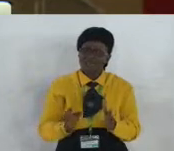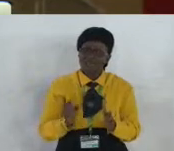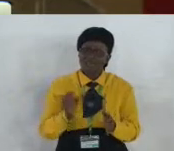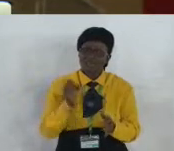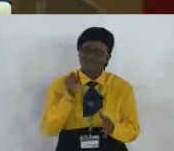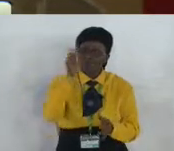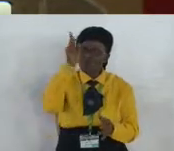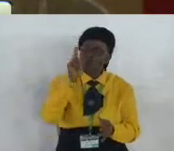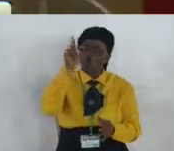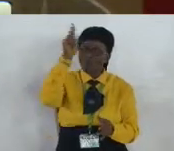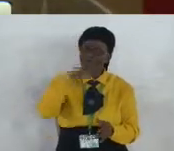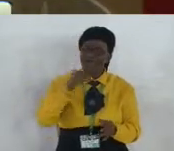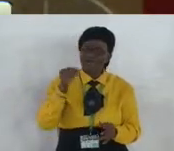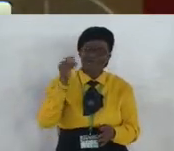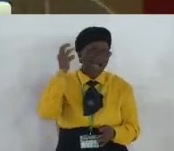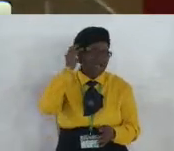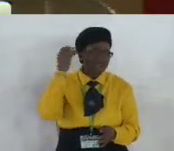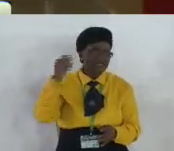birds singing.